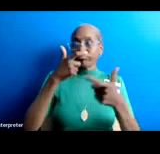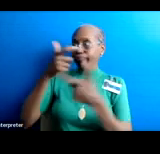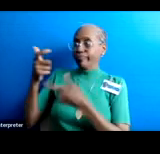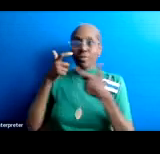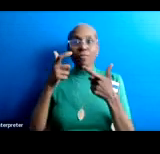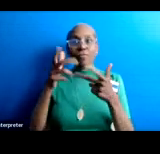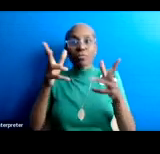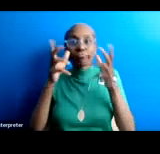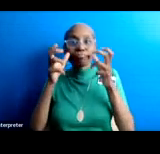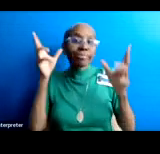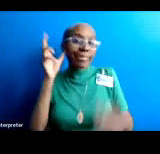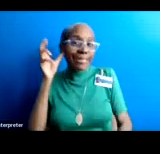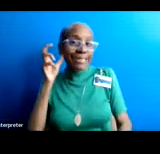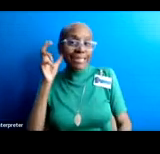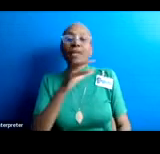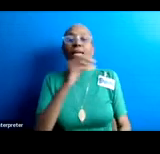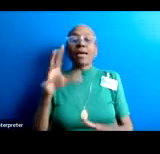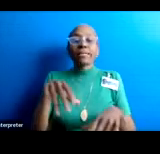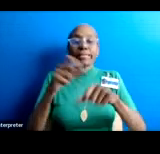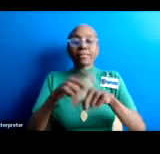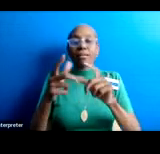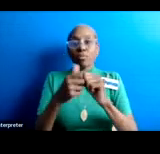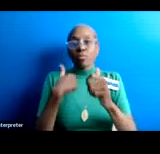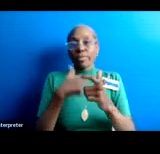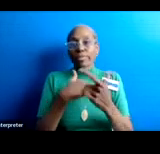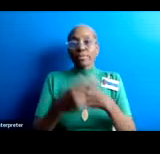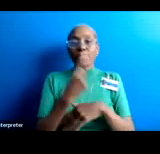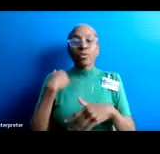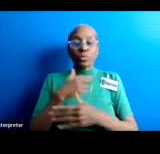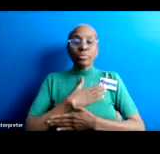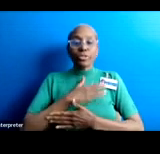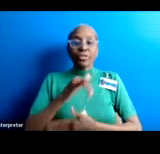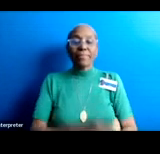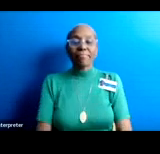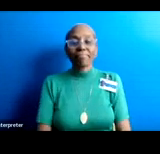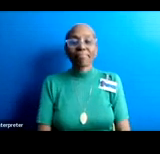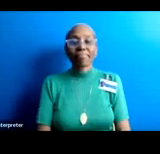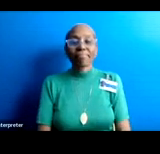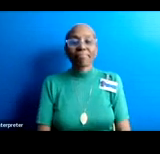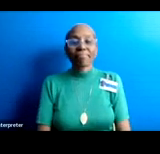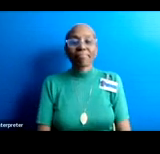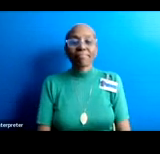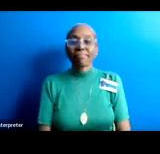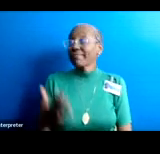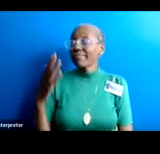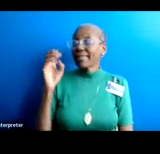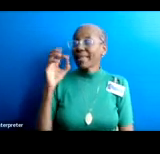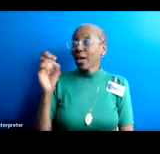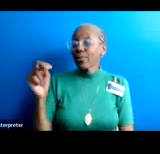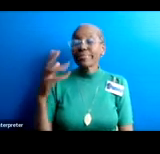listening and for spending some time with us today. We really appreciate it. Thank you.